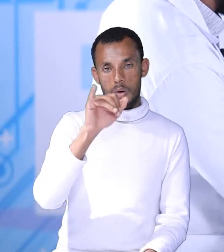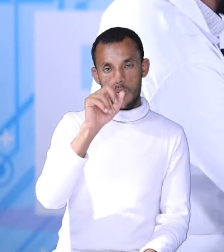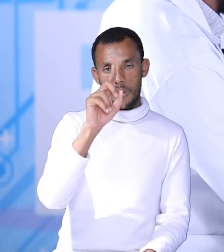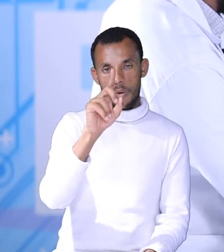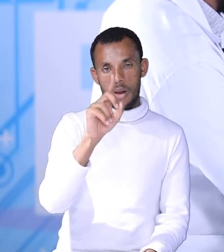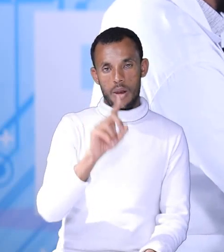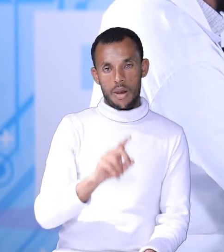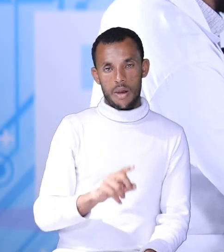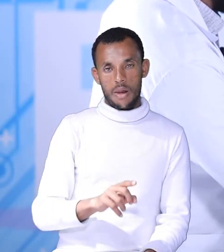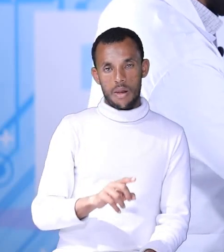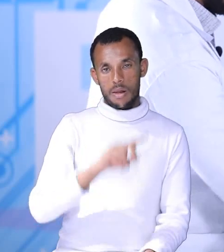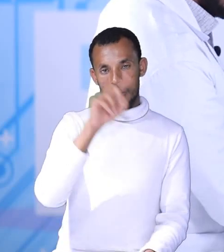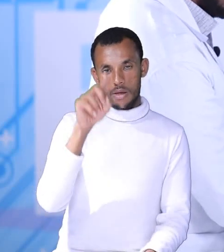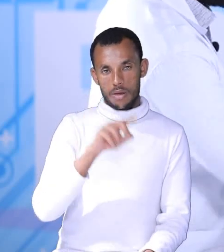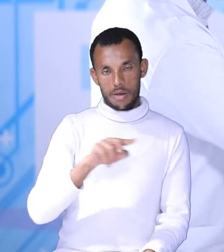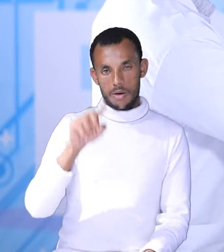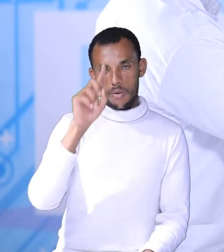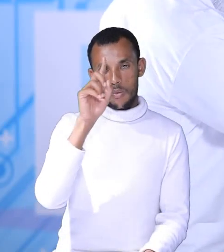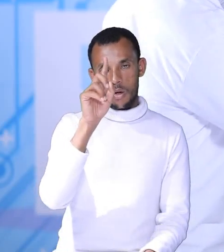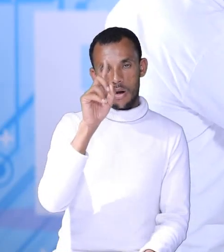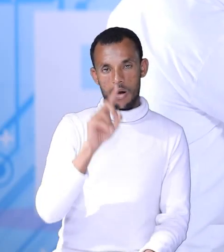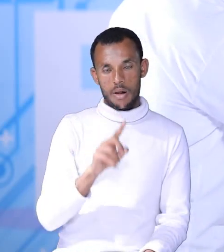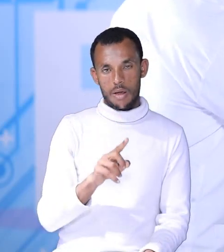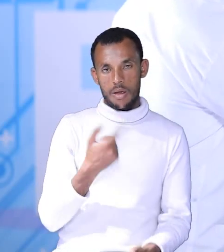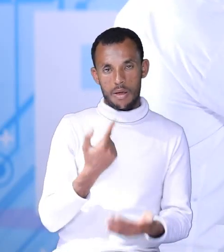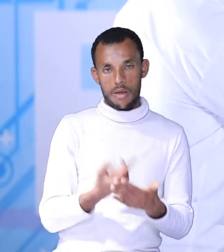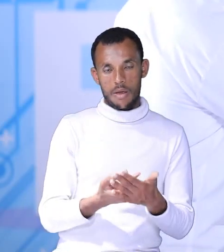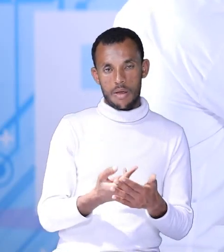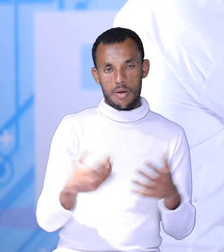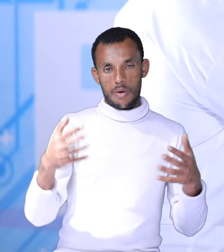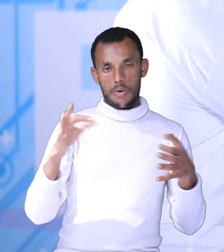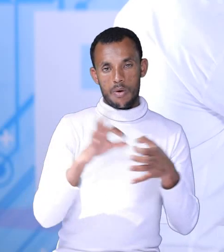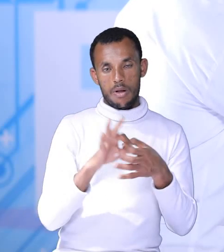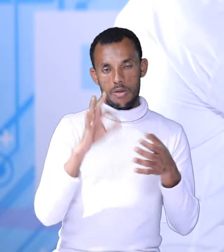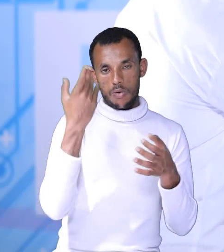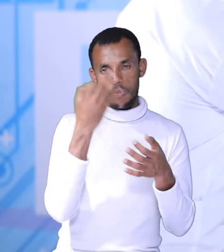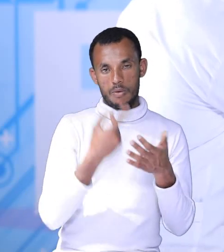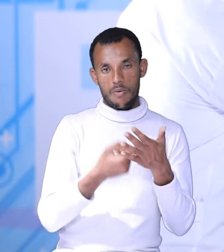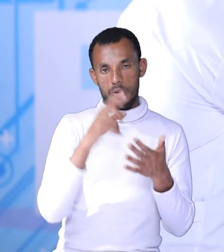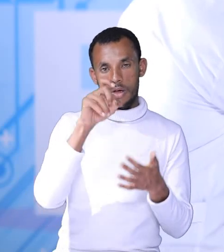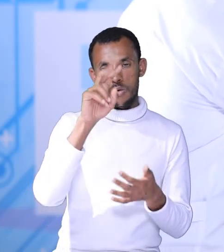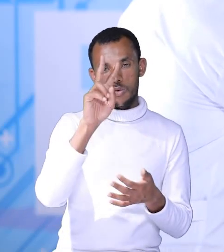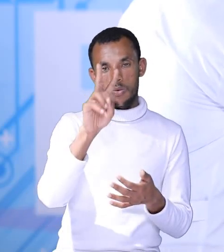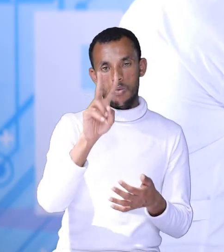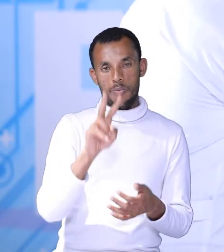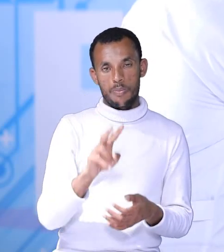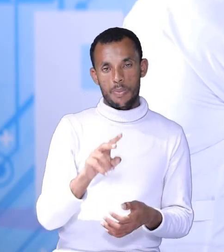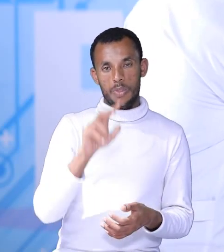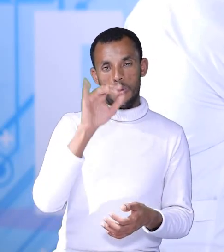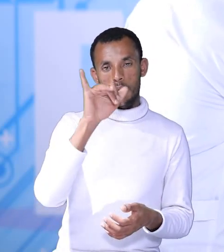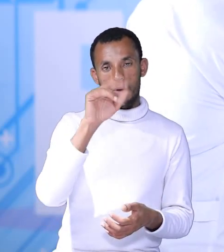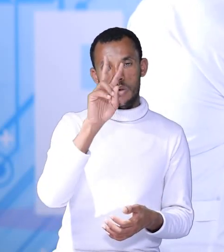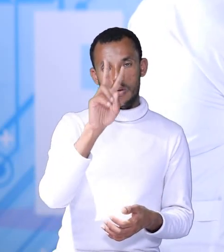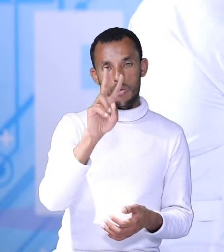y1, z1 here. Here the coordinate of this is x2,